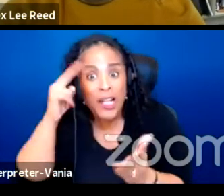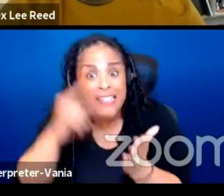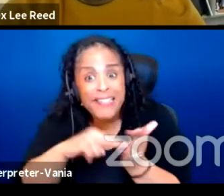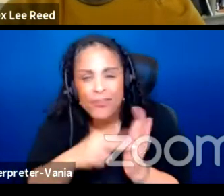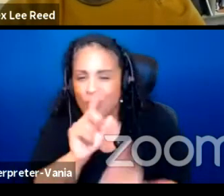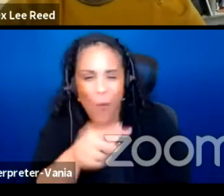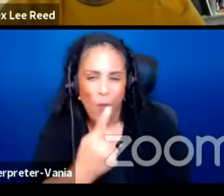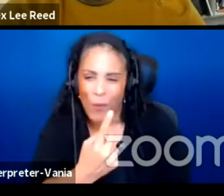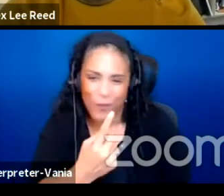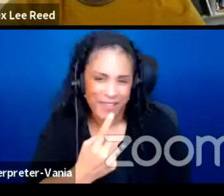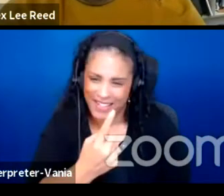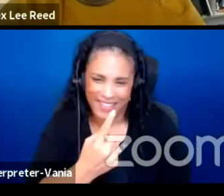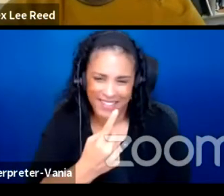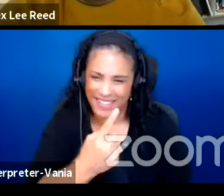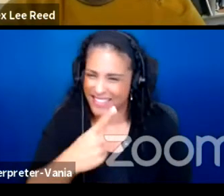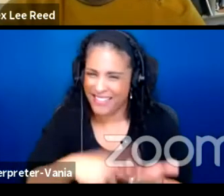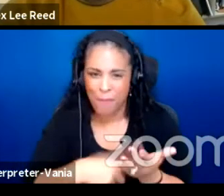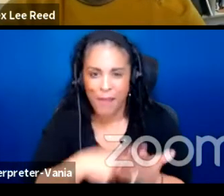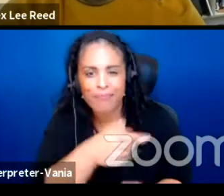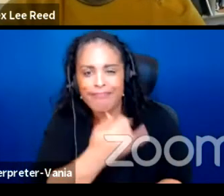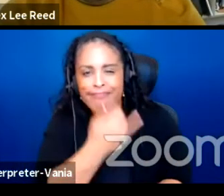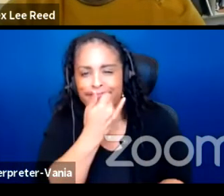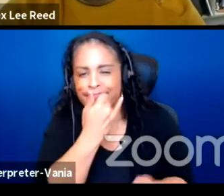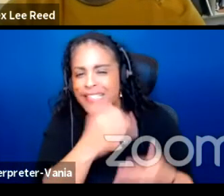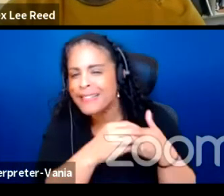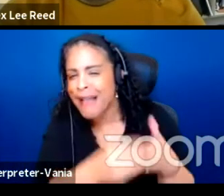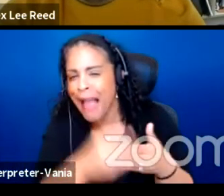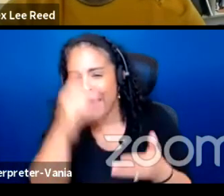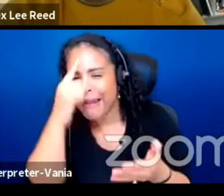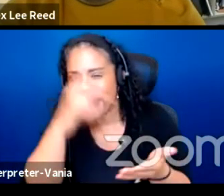you know, so often misguided and